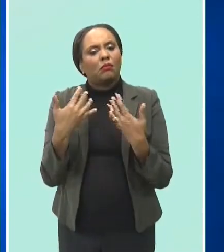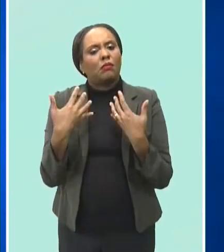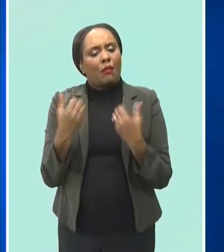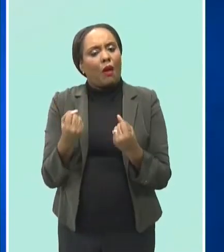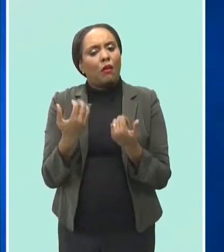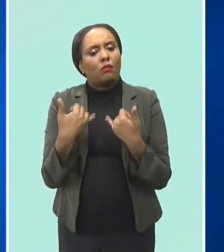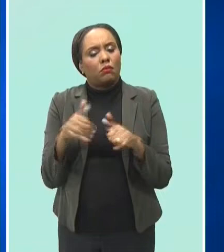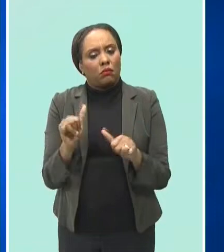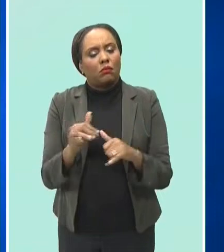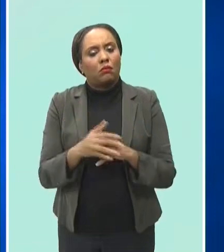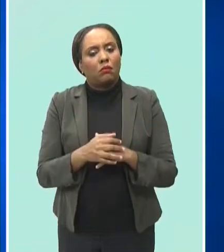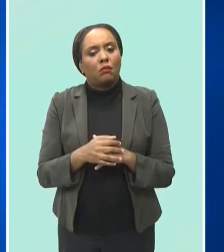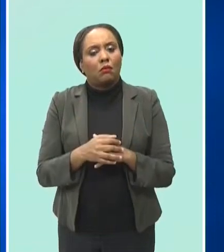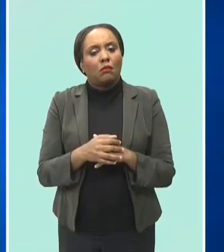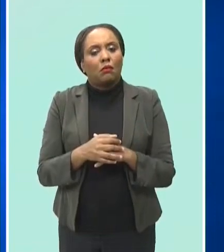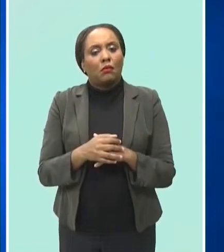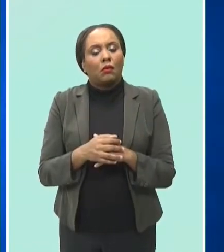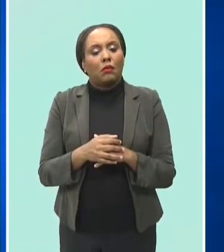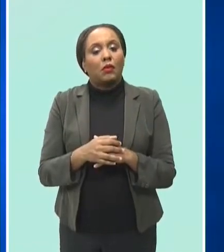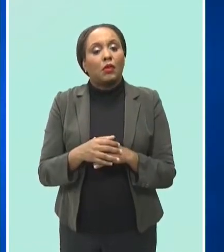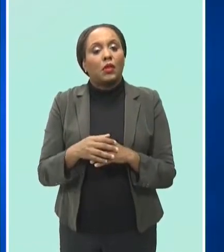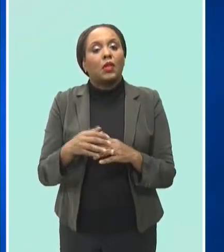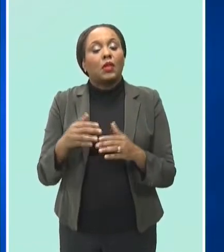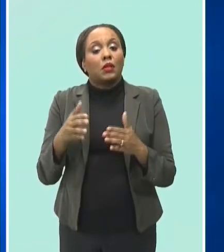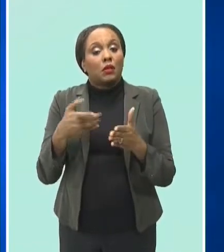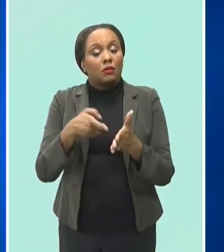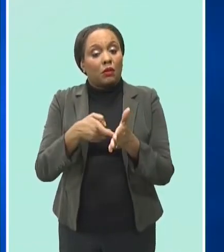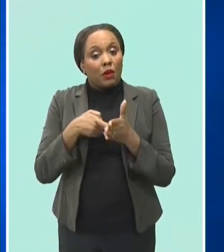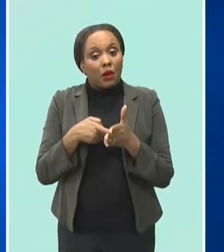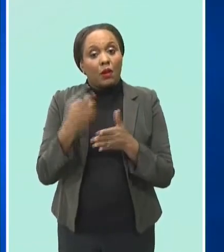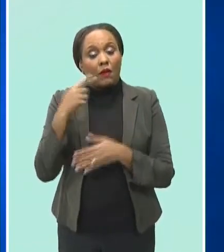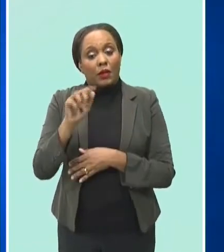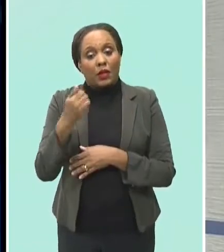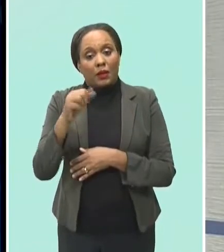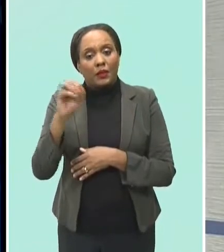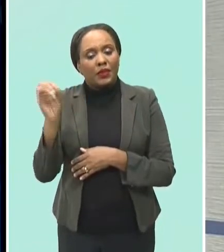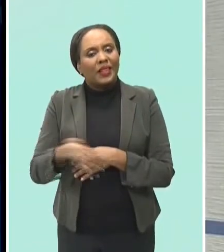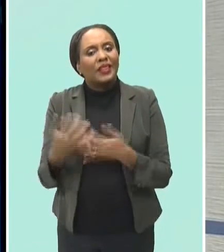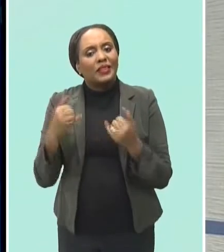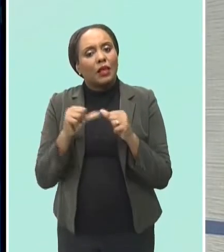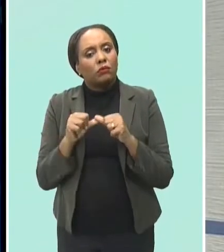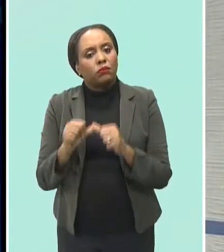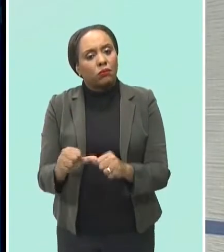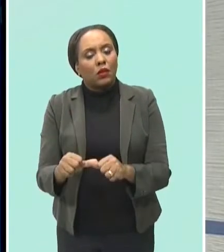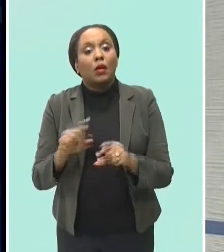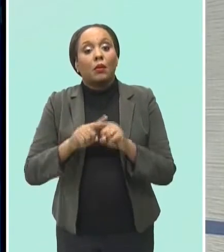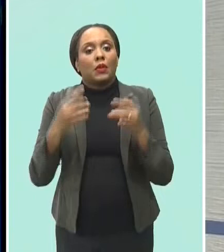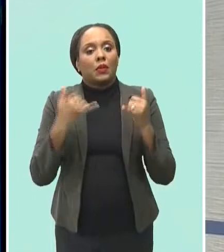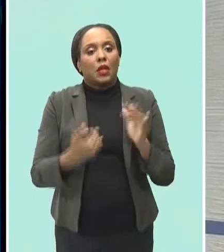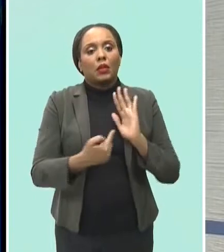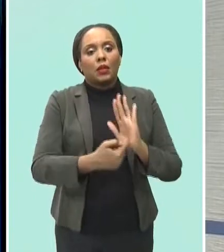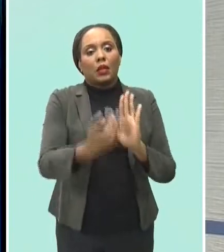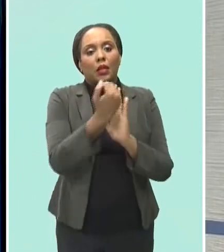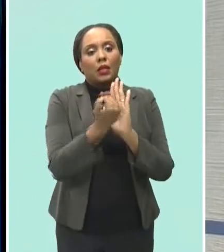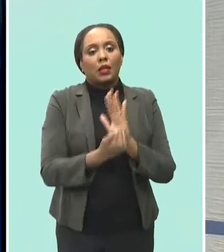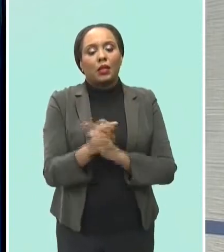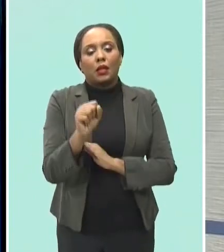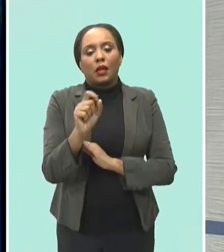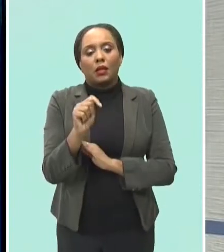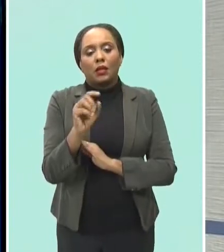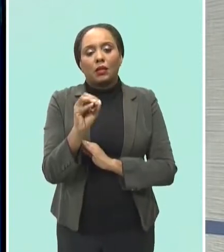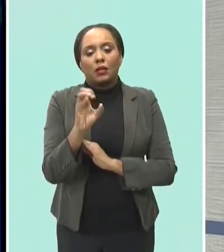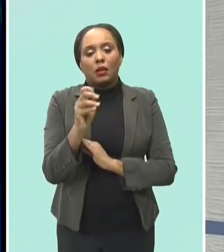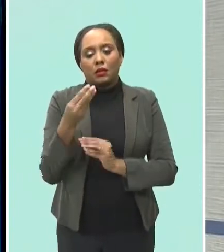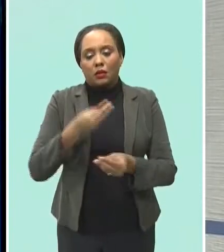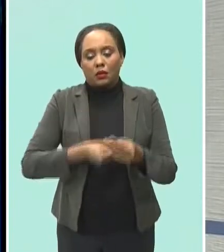in excess of the statutory requirement of 10%. Let's take a look now at how stocks traded on selected